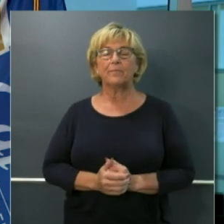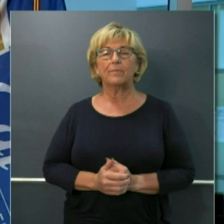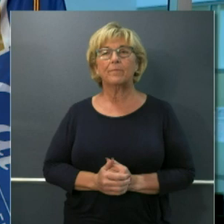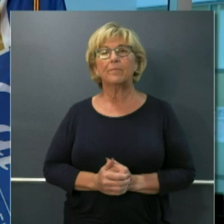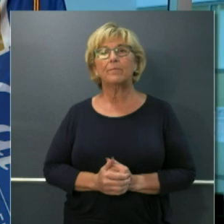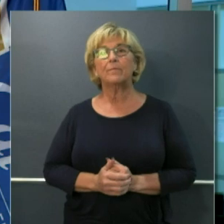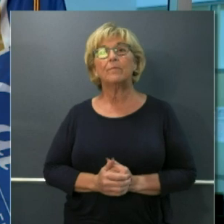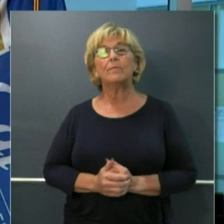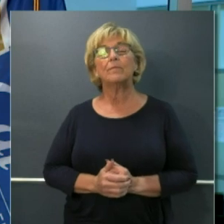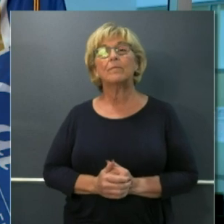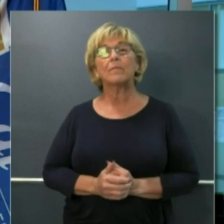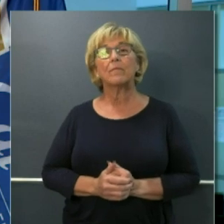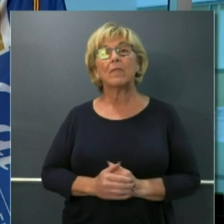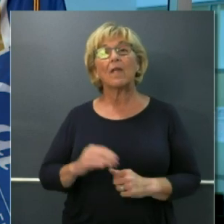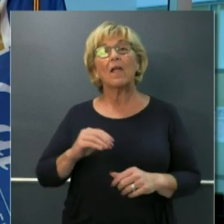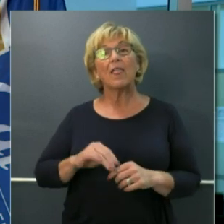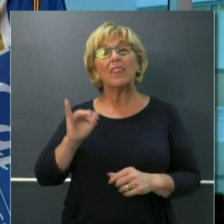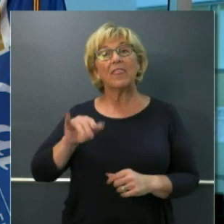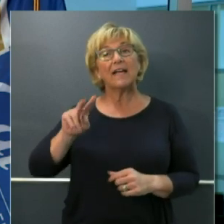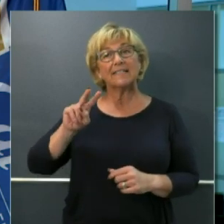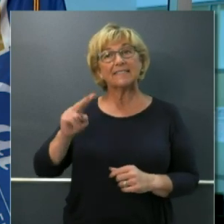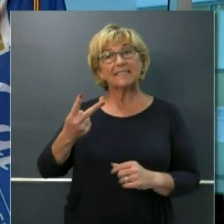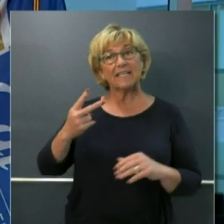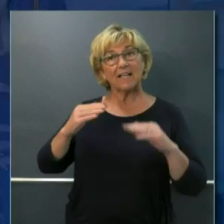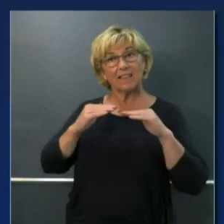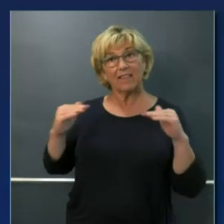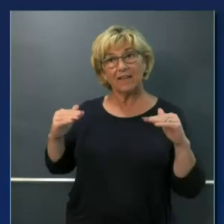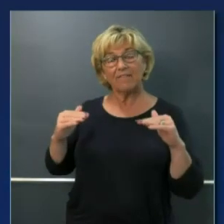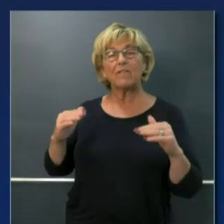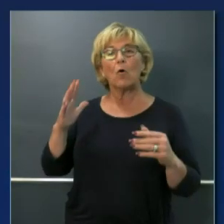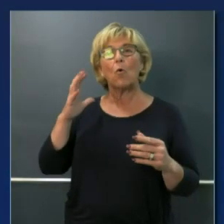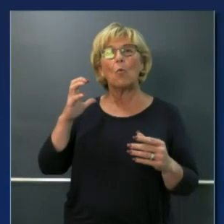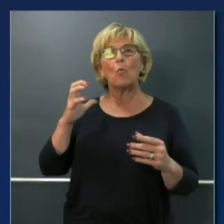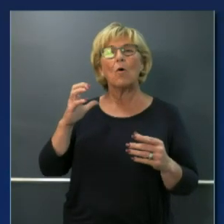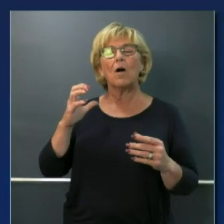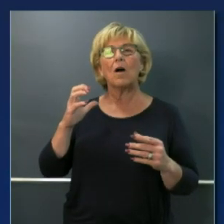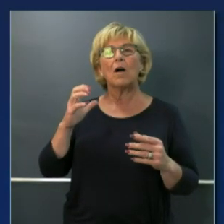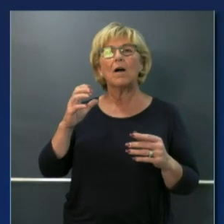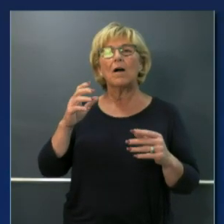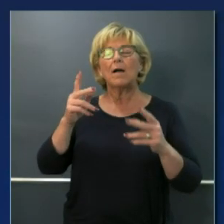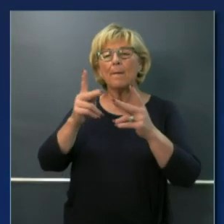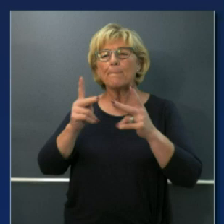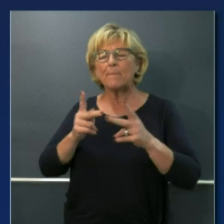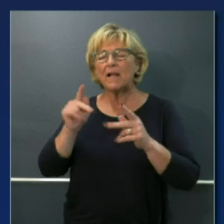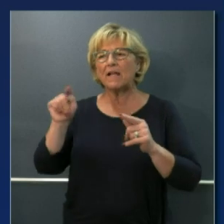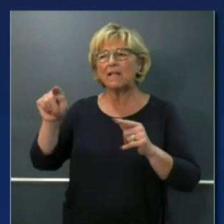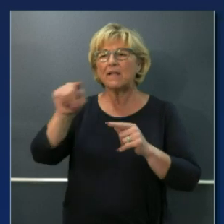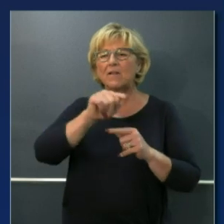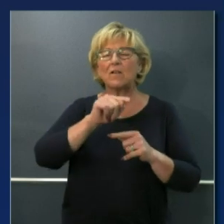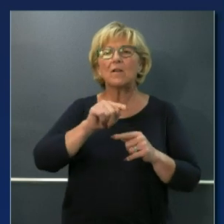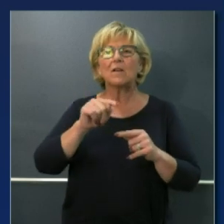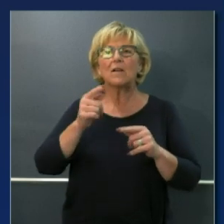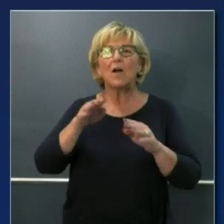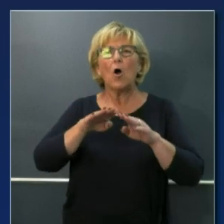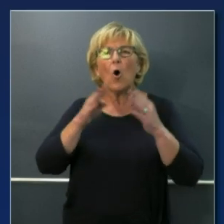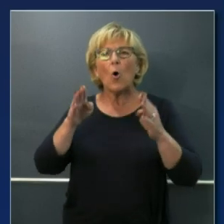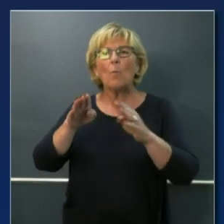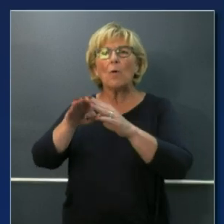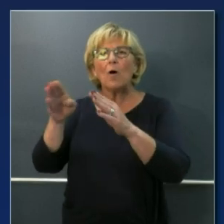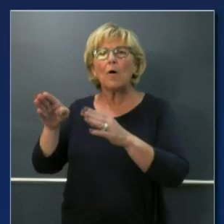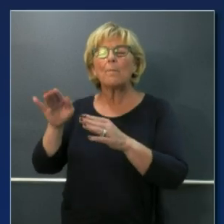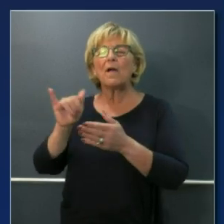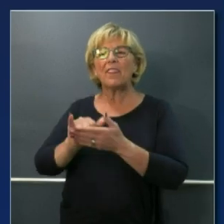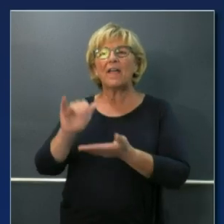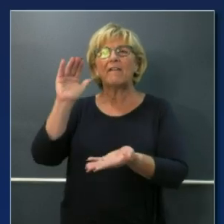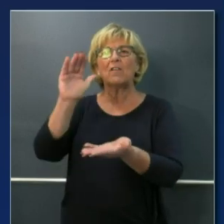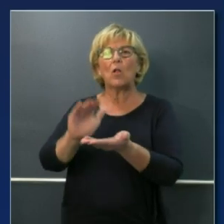In stage 2, we're going to really start focusing on lower risk workplaces. That means gradually opening some of those